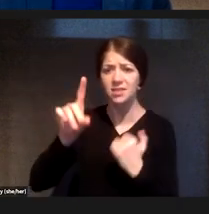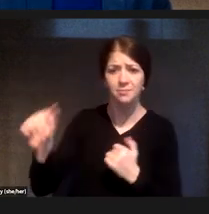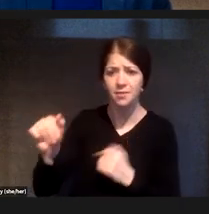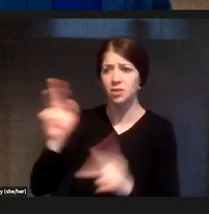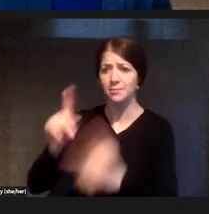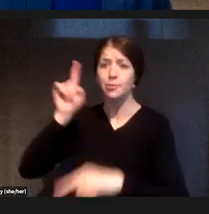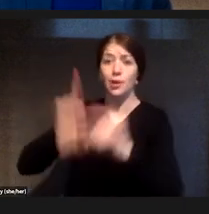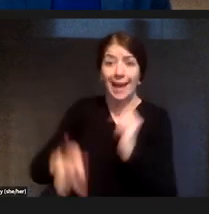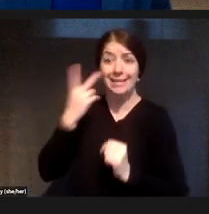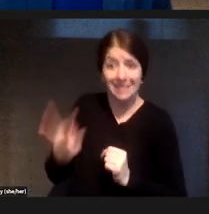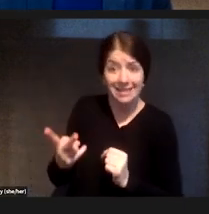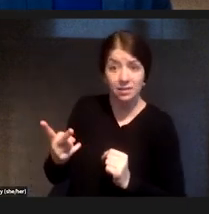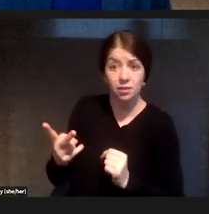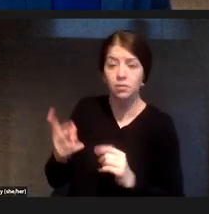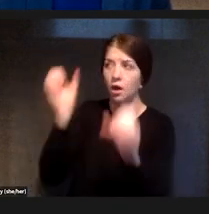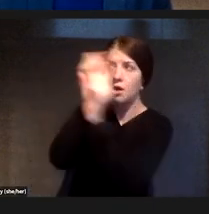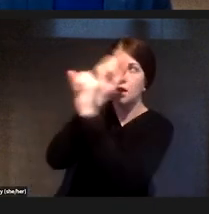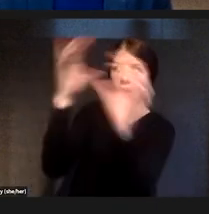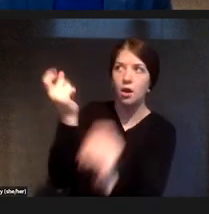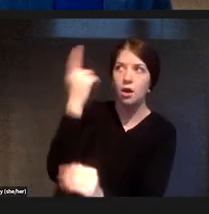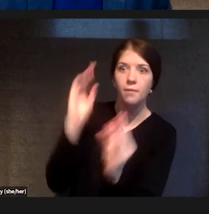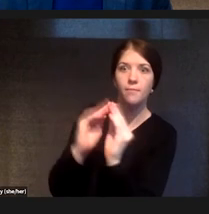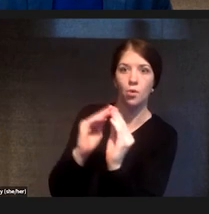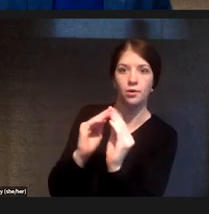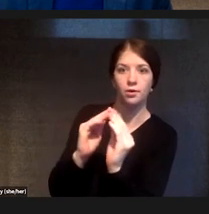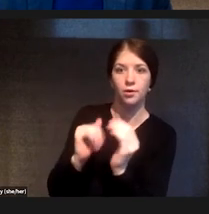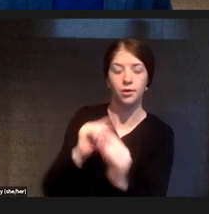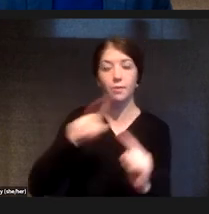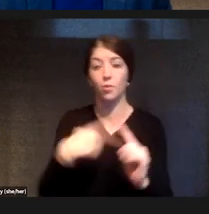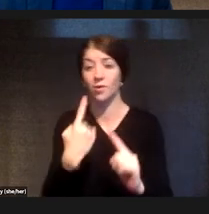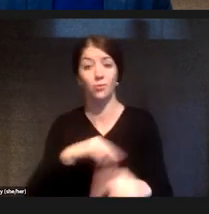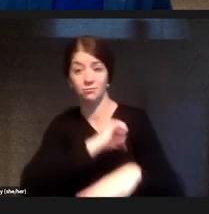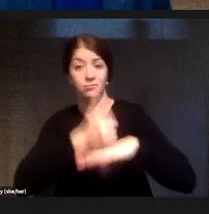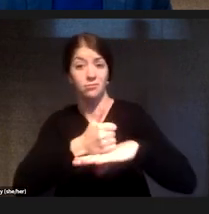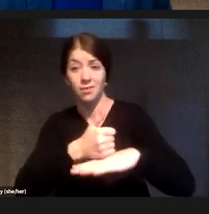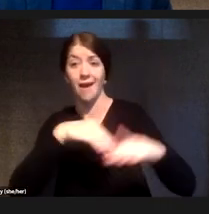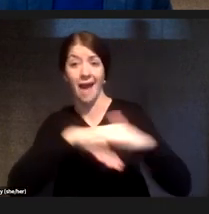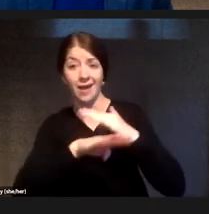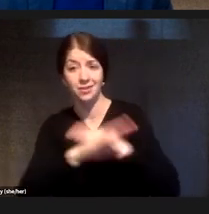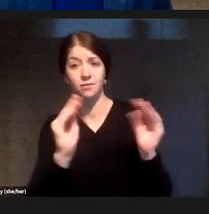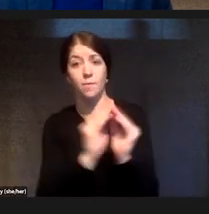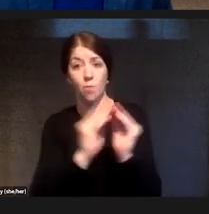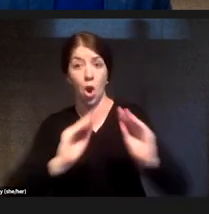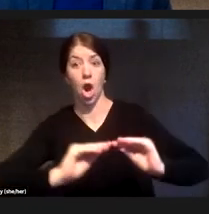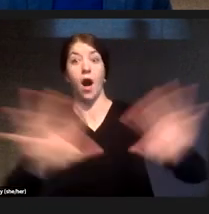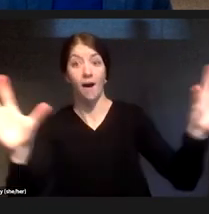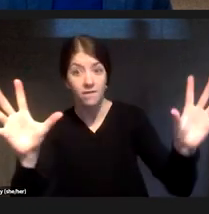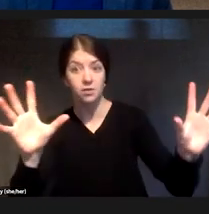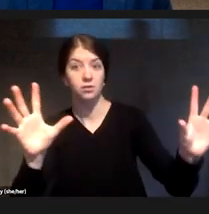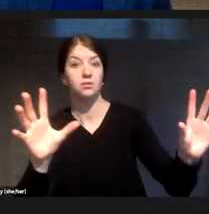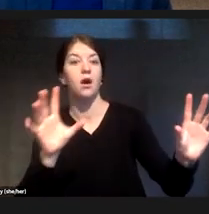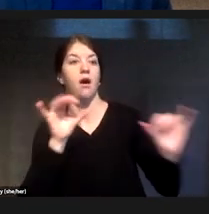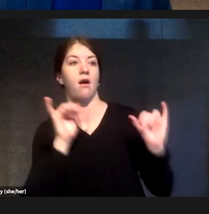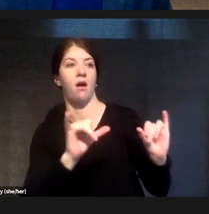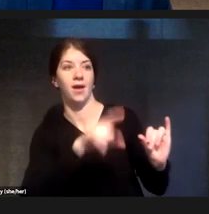see. Because when we do not create access for the more obvious things that people can see are needed,